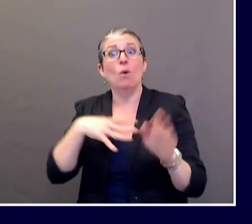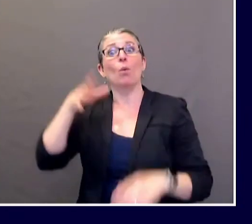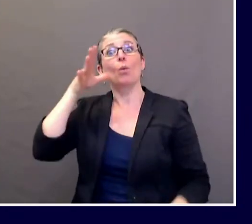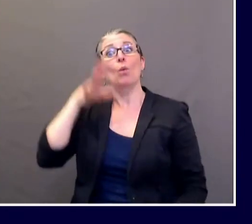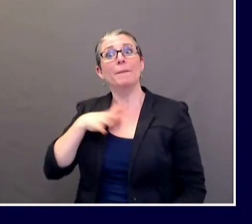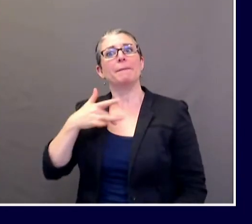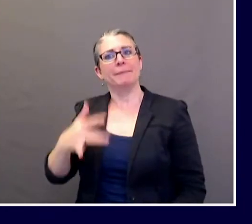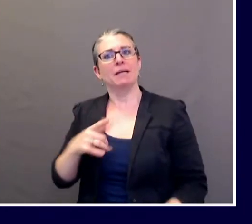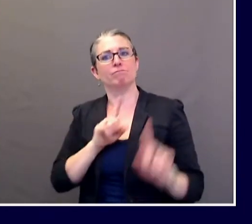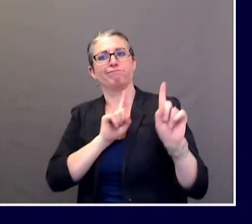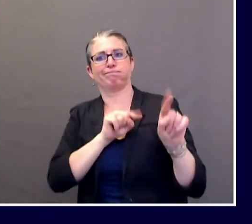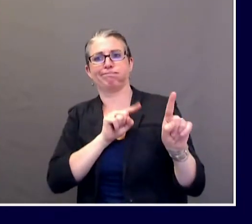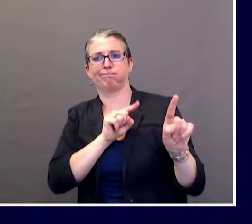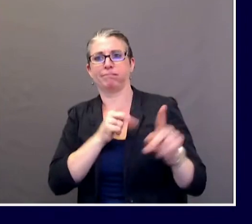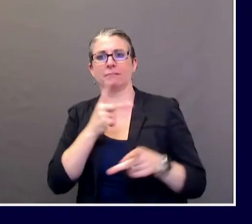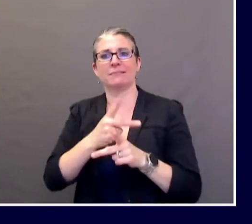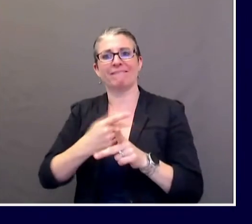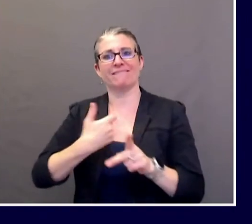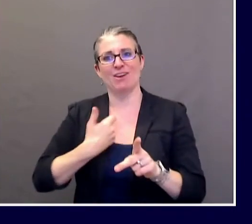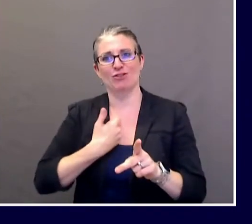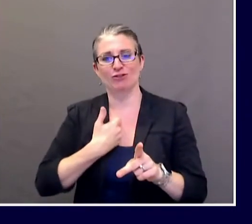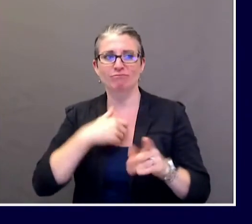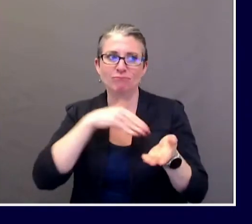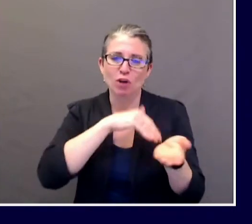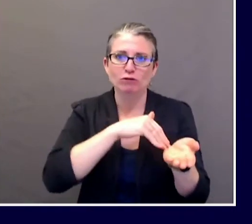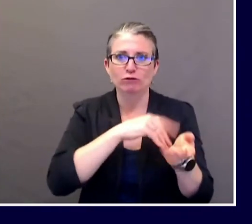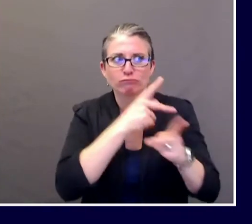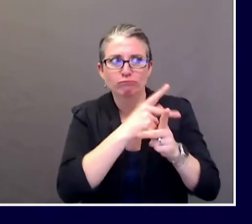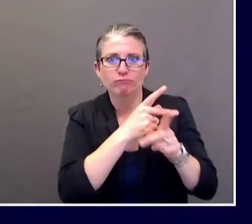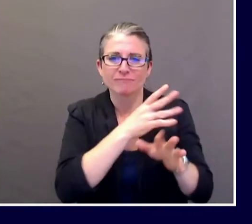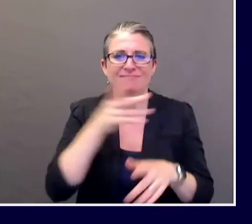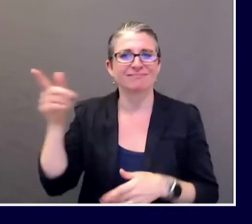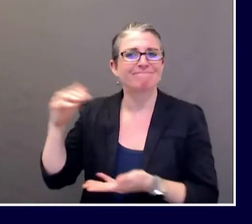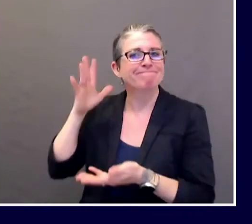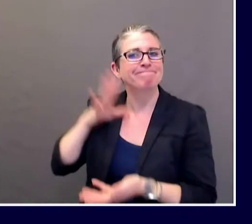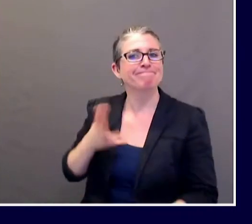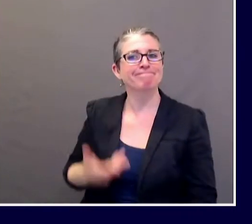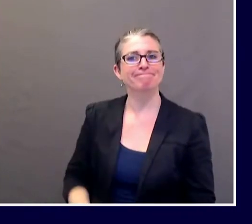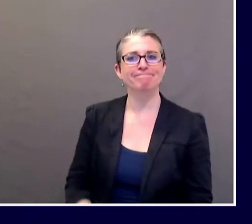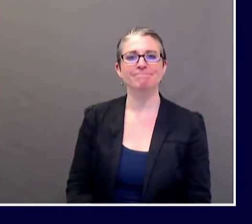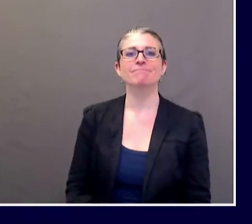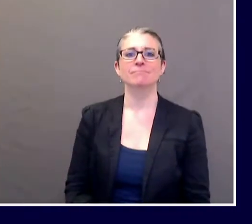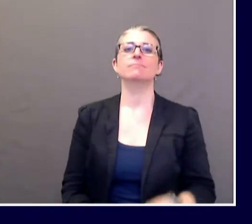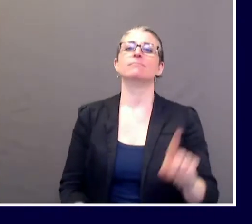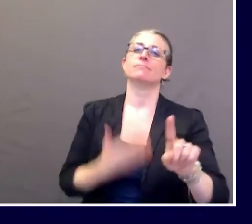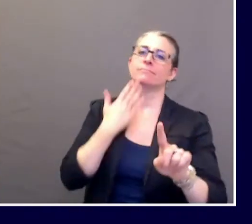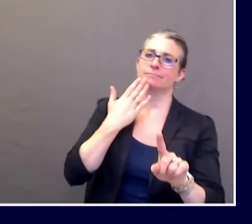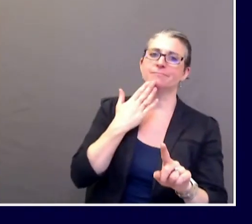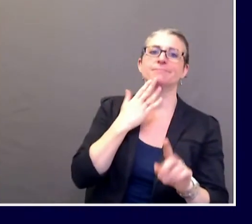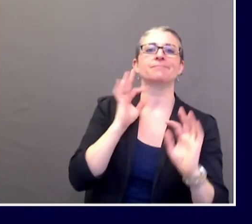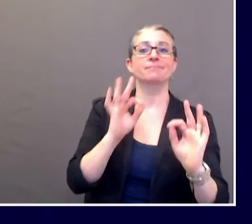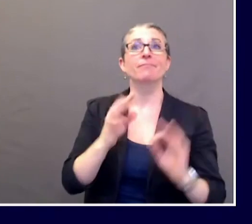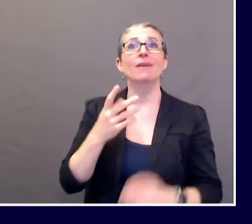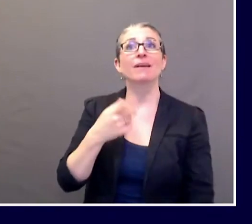Got it. All right, thank you very much. I appreciate it. Great, thanks, Patrick. Over to Megan at WMTW